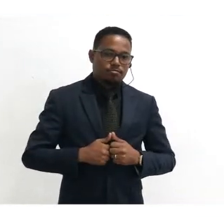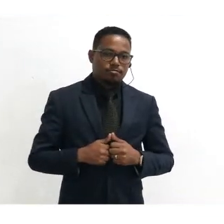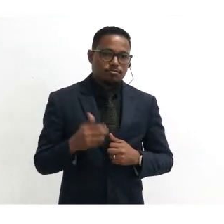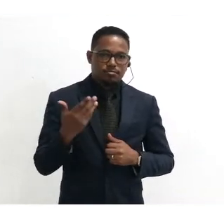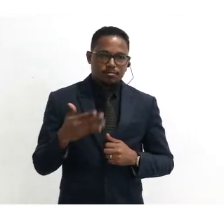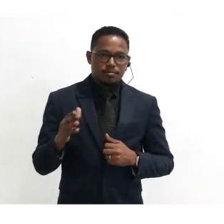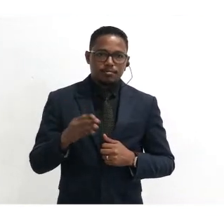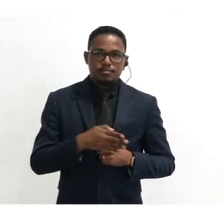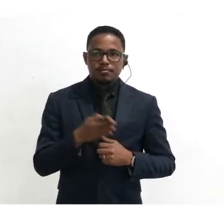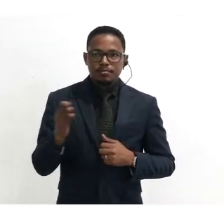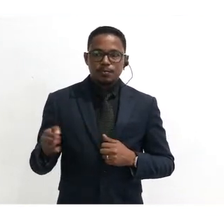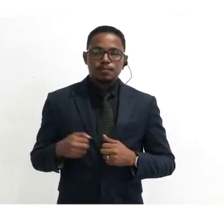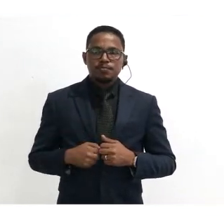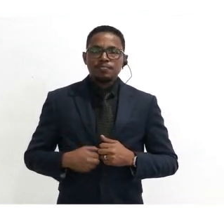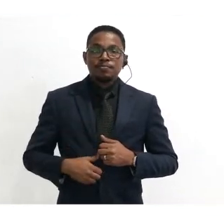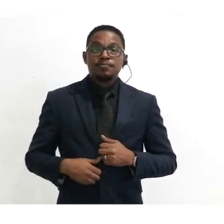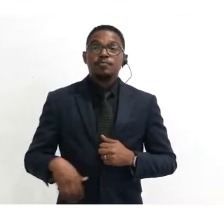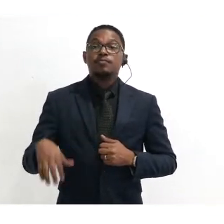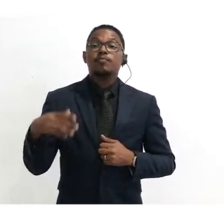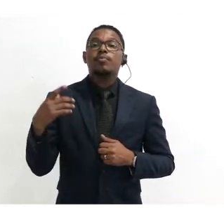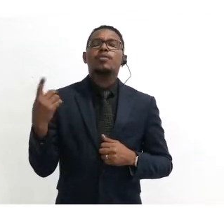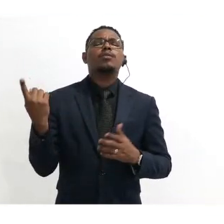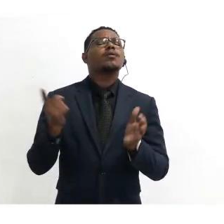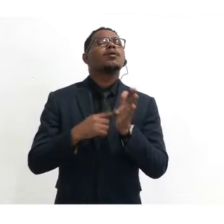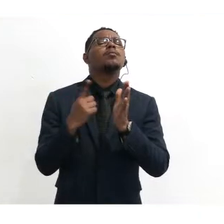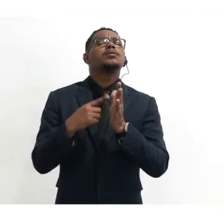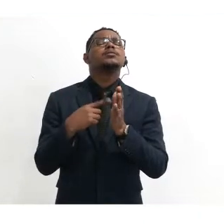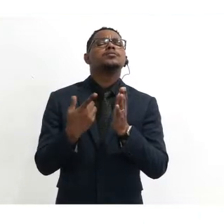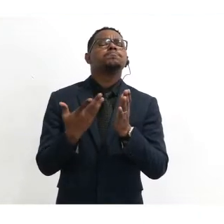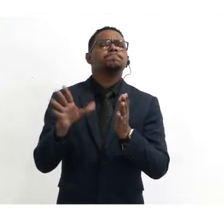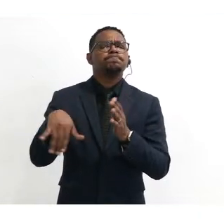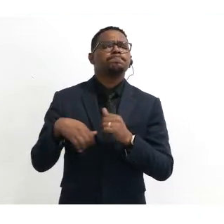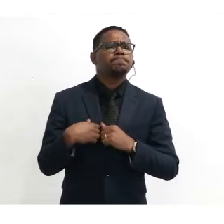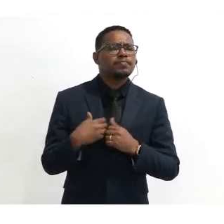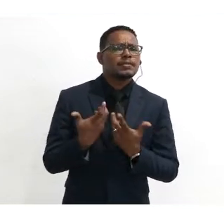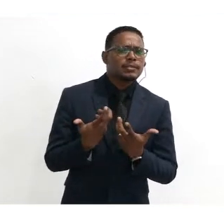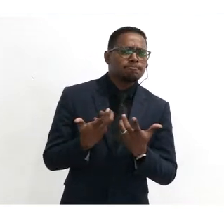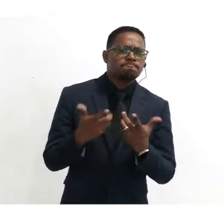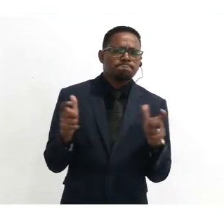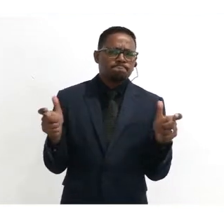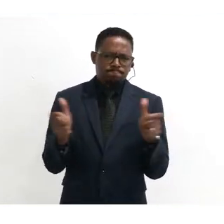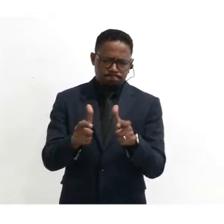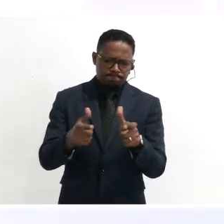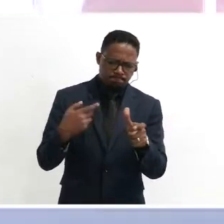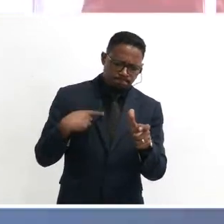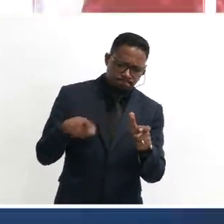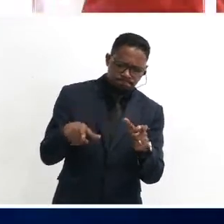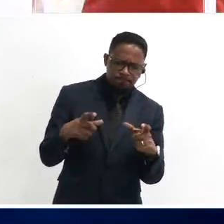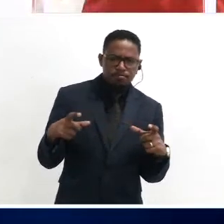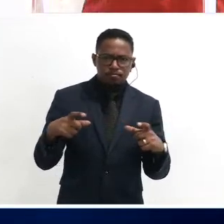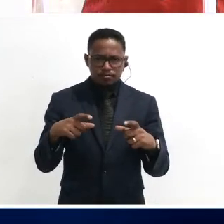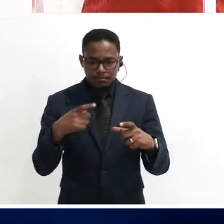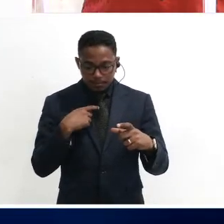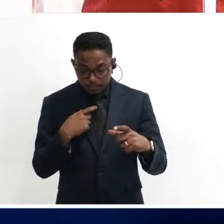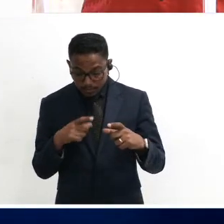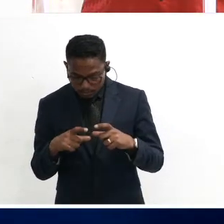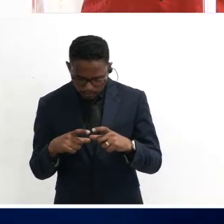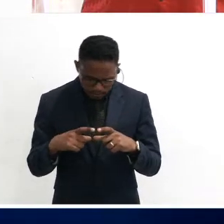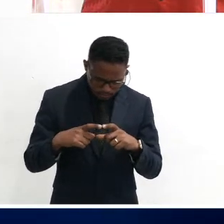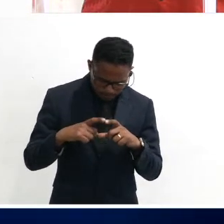So oftentimes with packaging, you know, we're working with the next level of